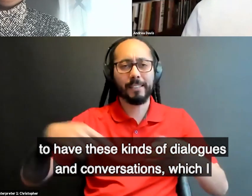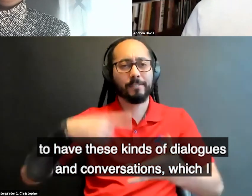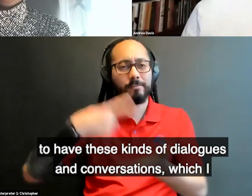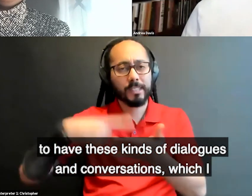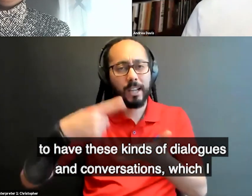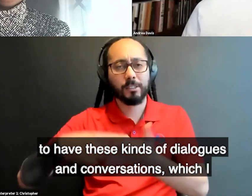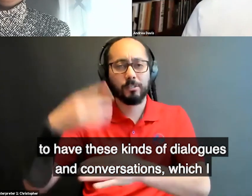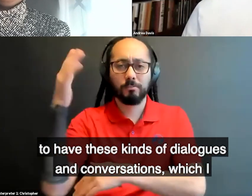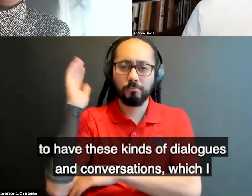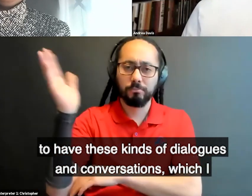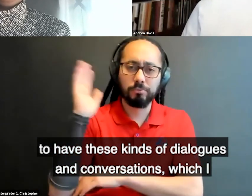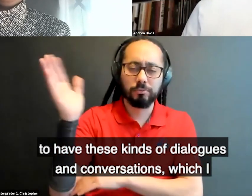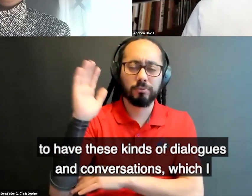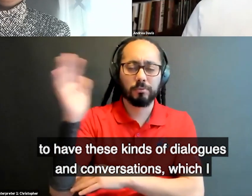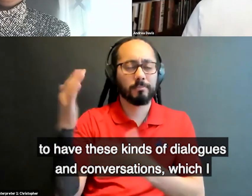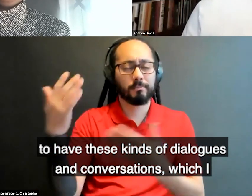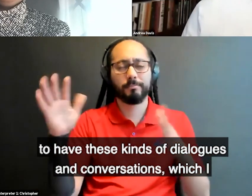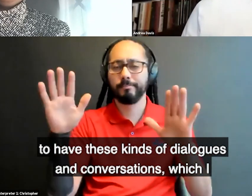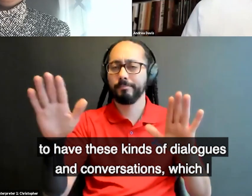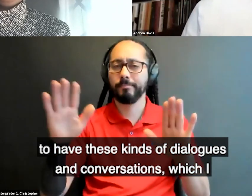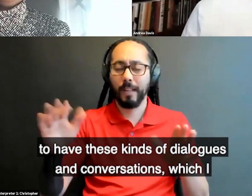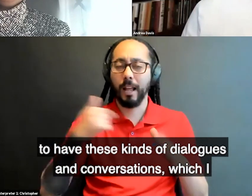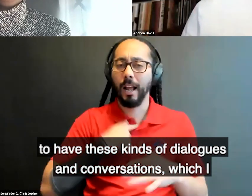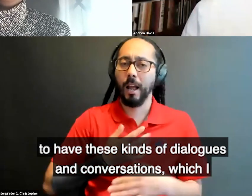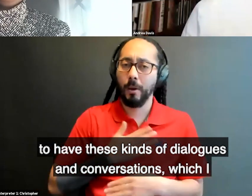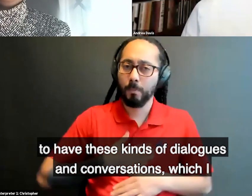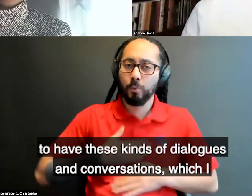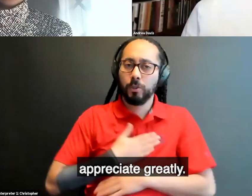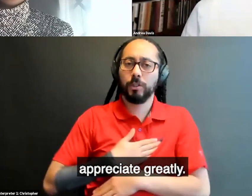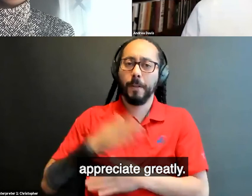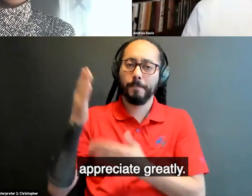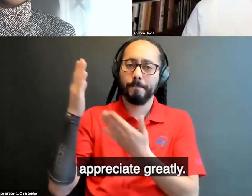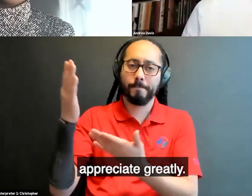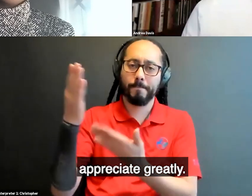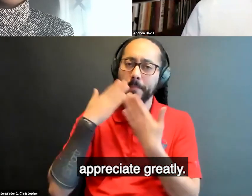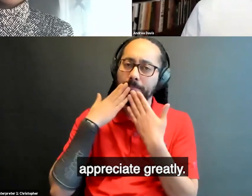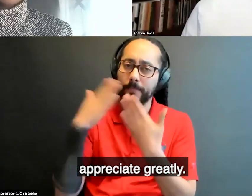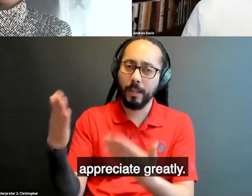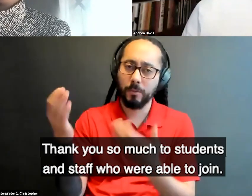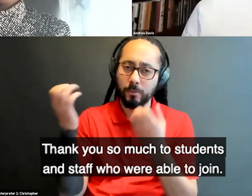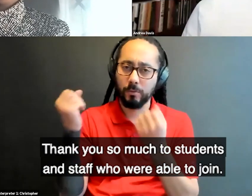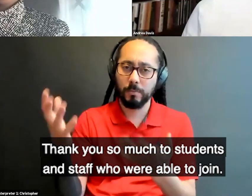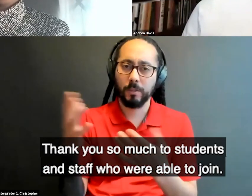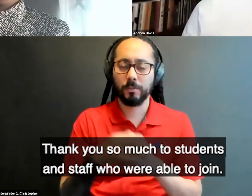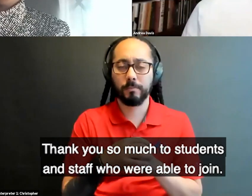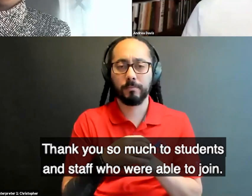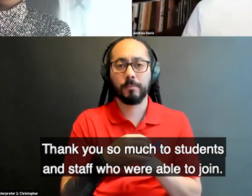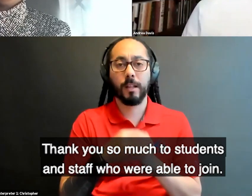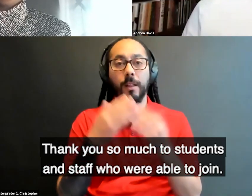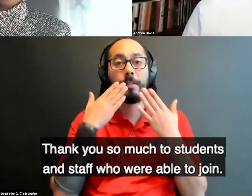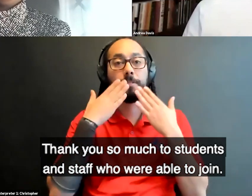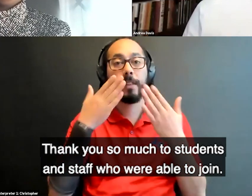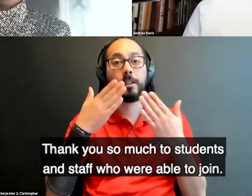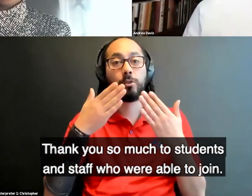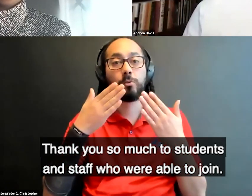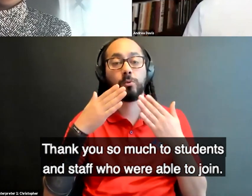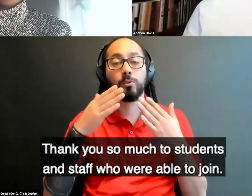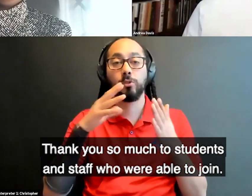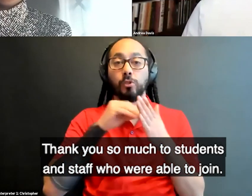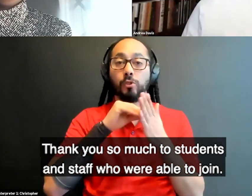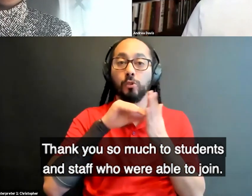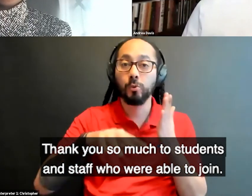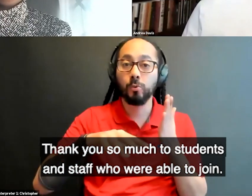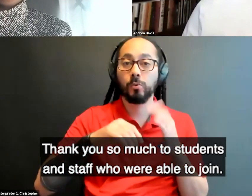conversations, which I appreciate greatly. Thank you so much to students and staff